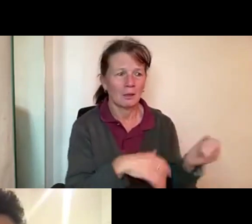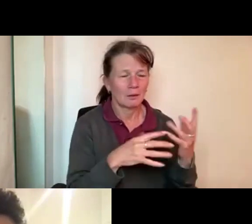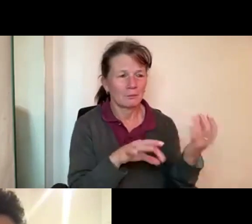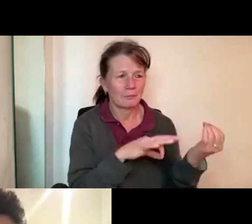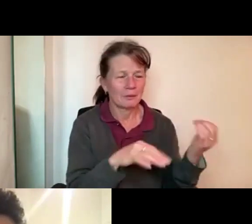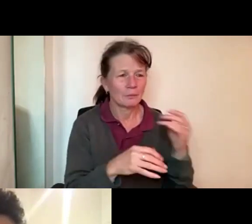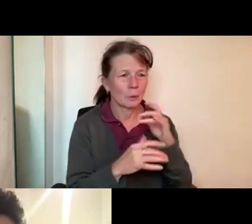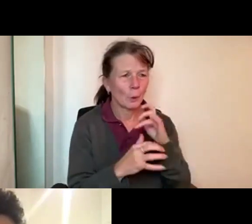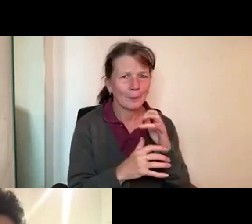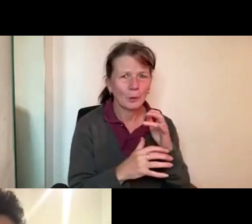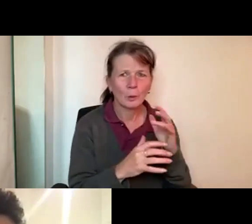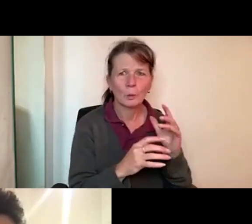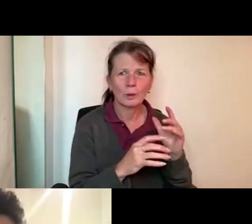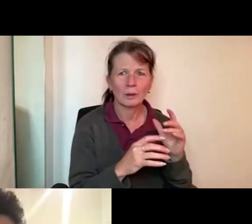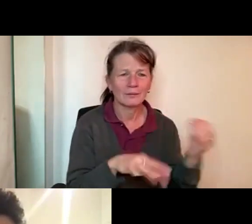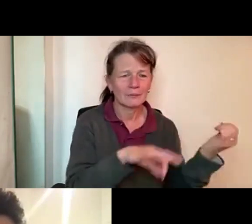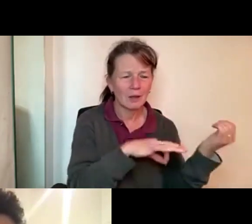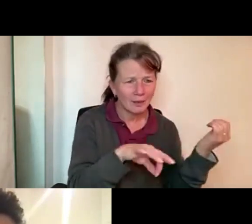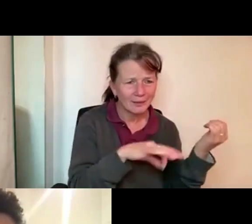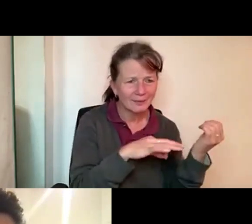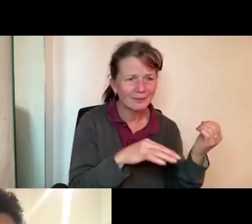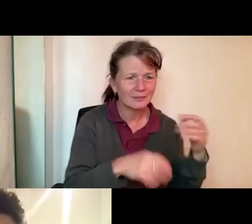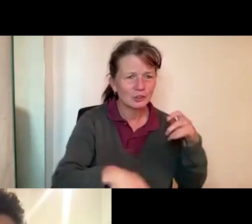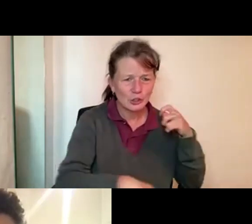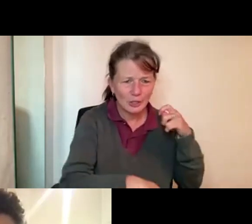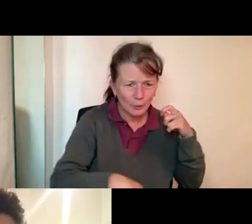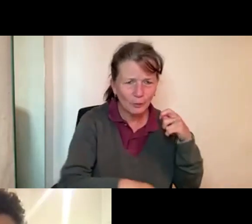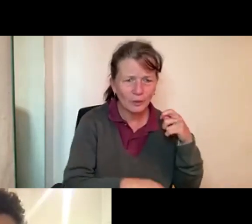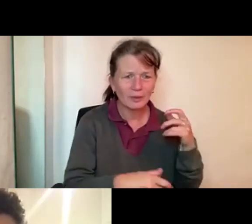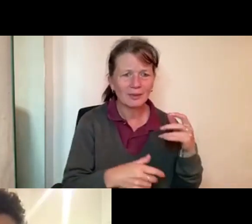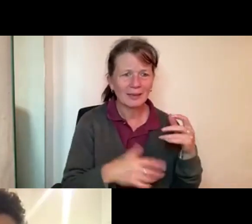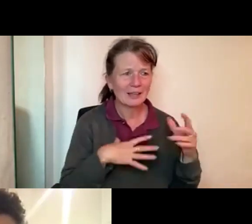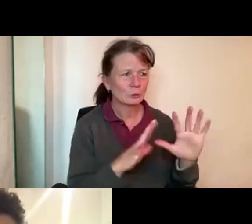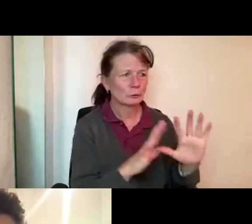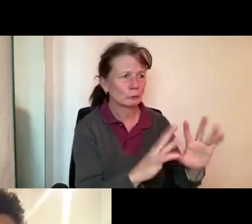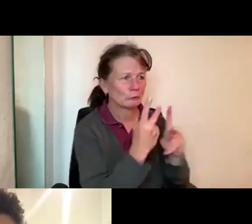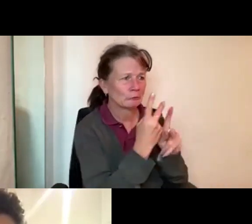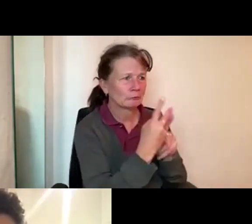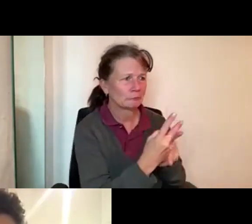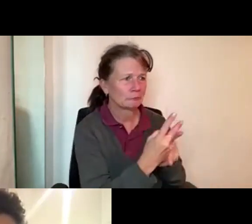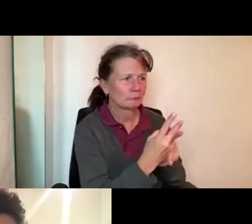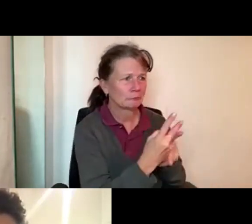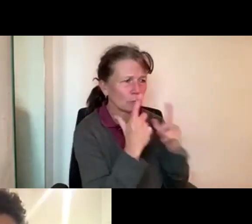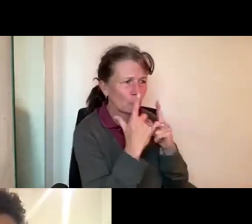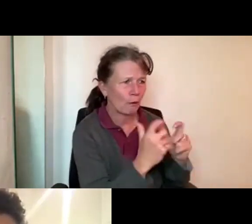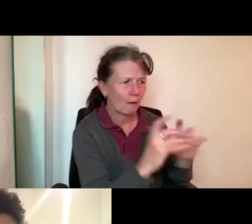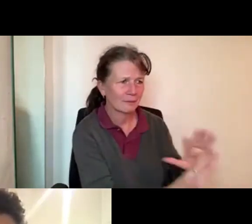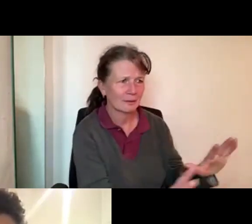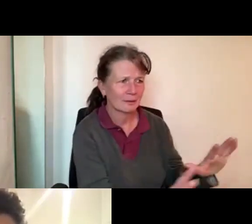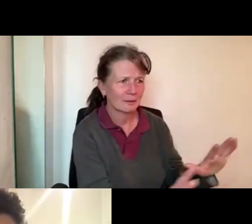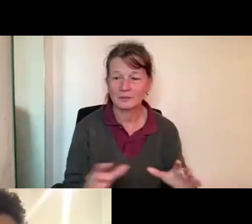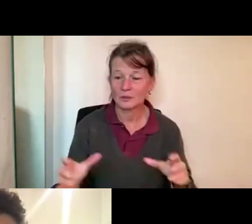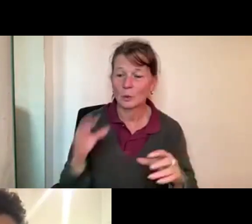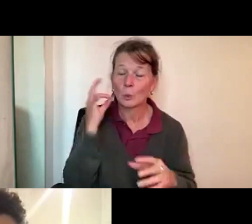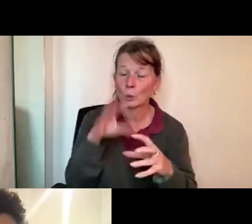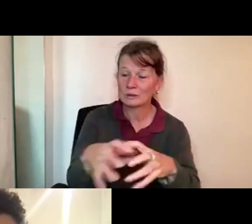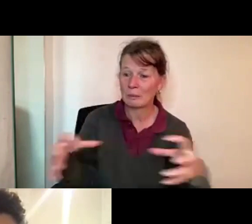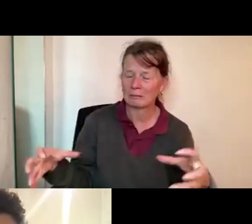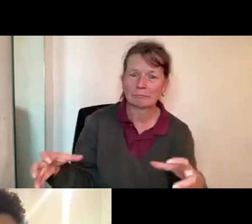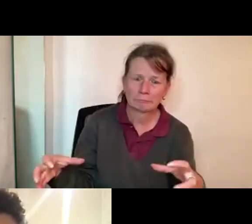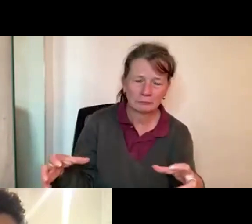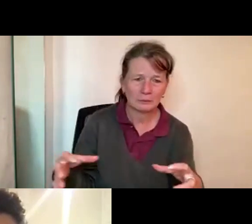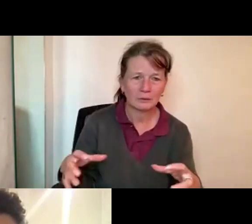theorbo and violin and the cello. So that was a brilliant idea to bring on the curtain, which